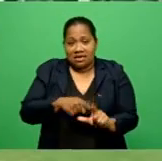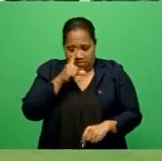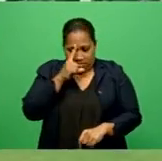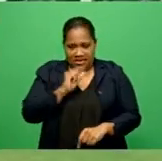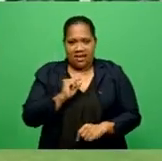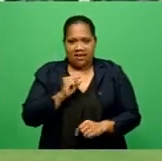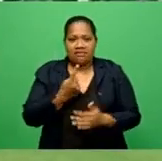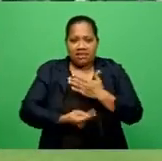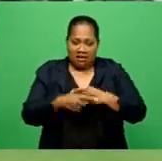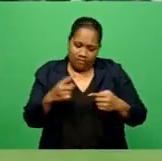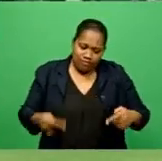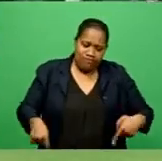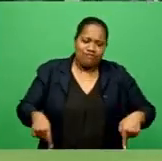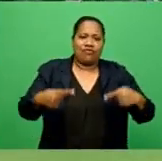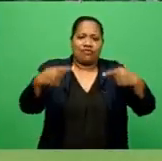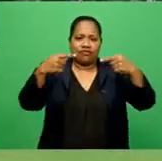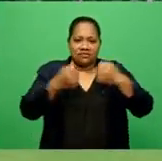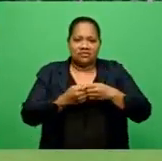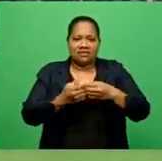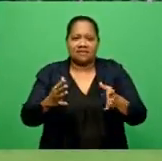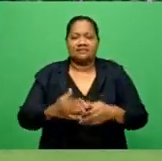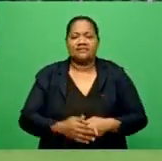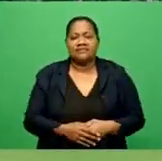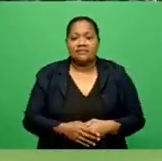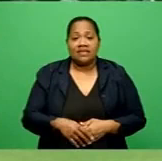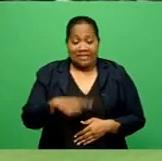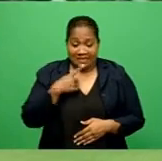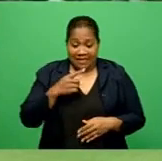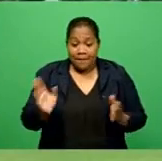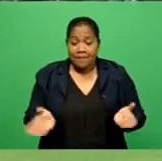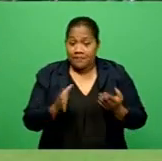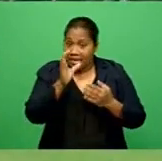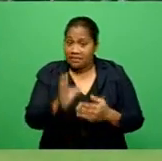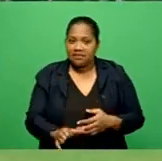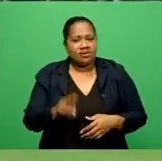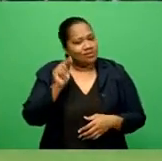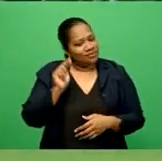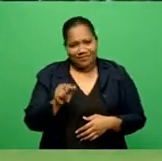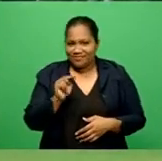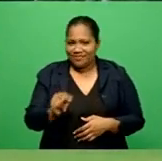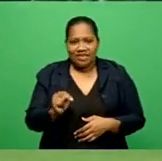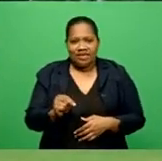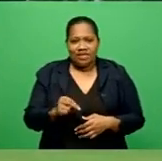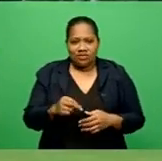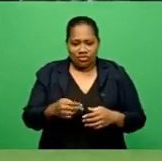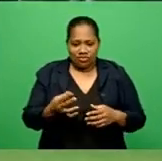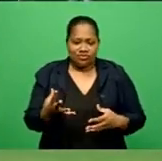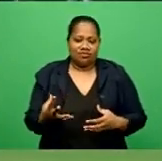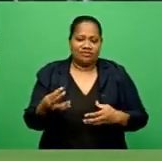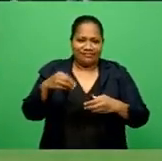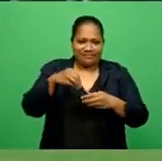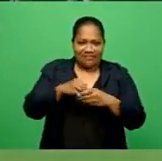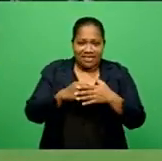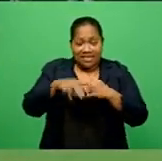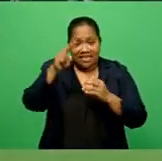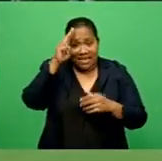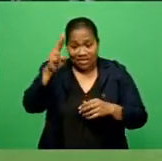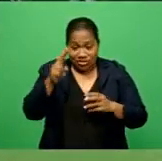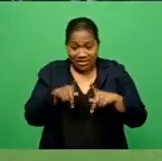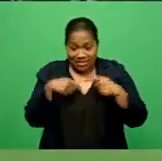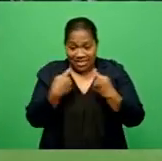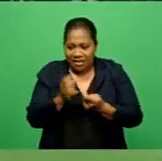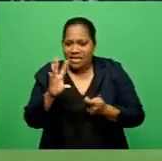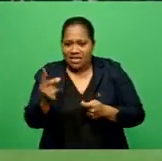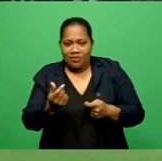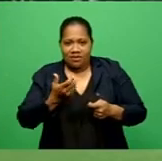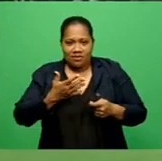get their tournaments up and running. He adds players will need to earn their spot in the national squad, whether they're a